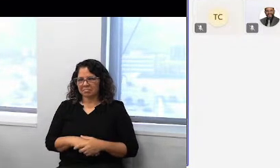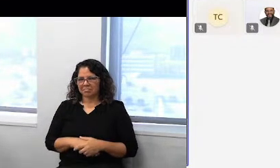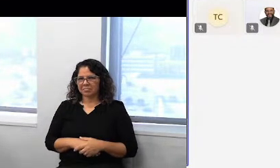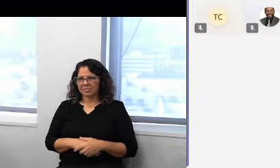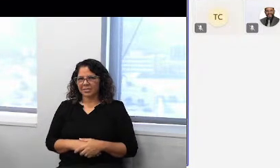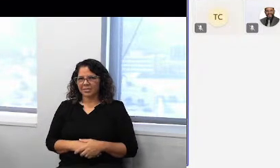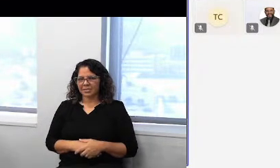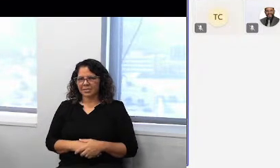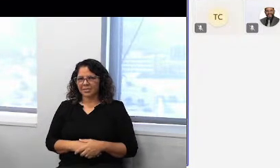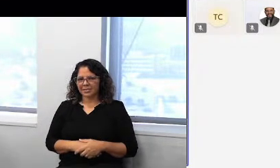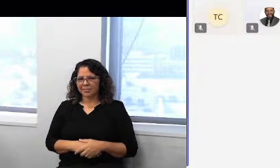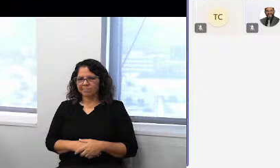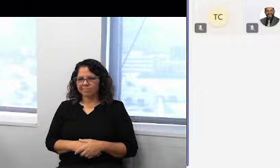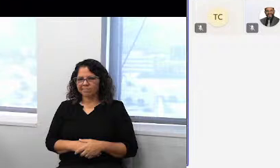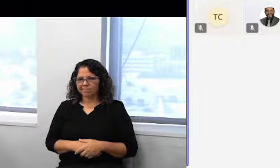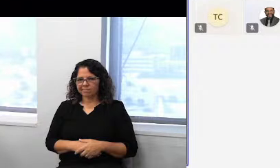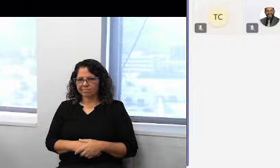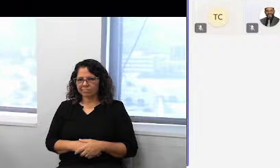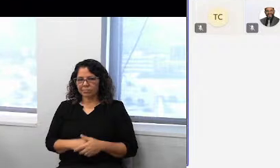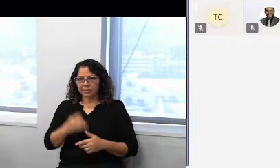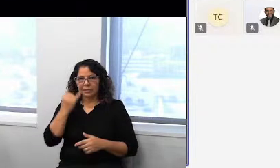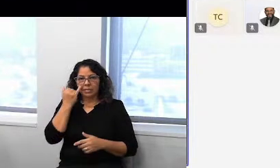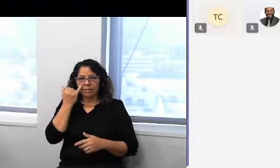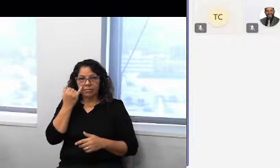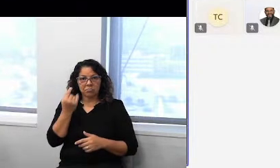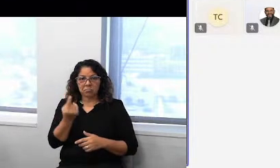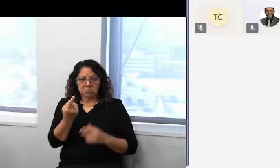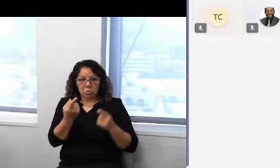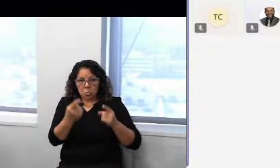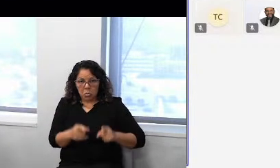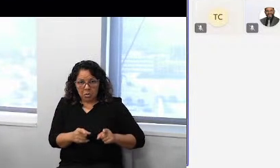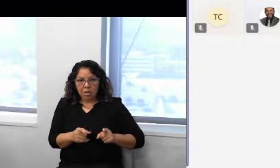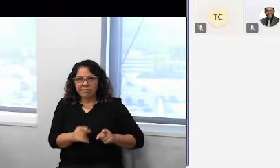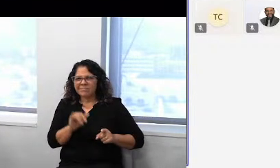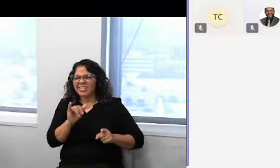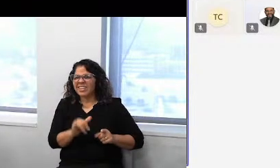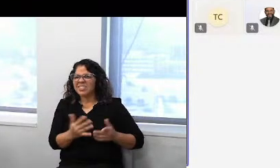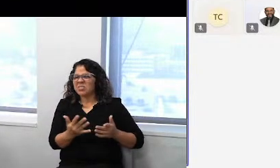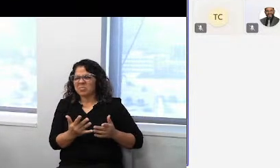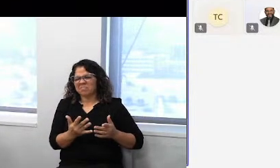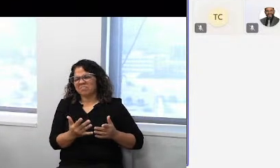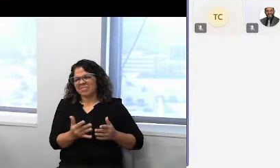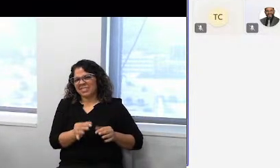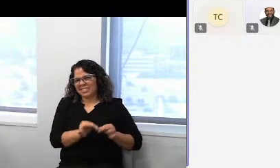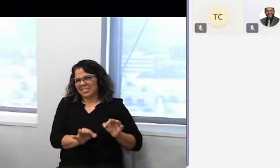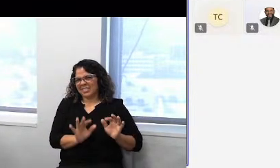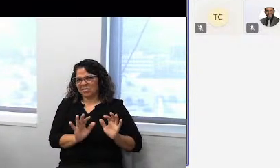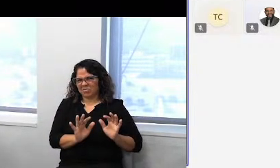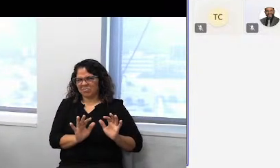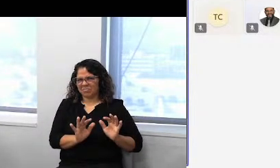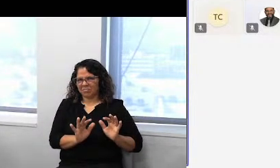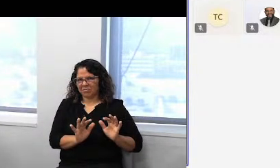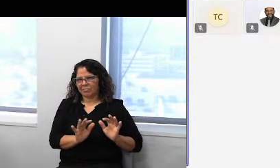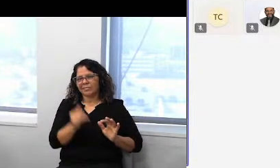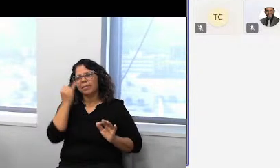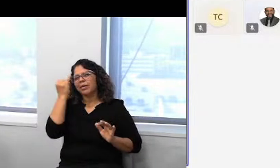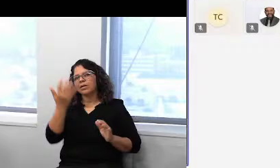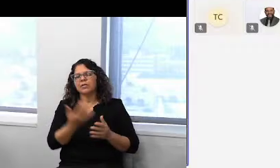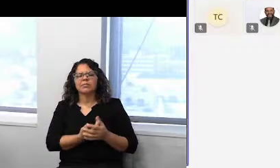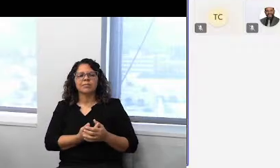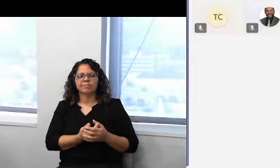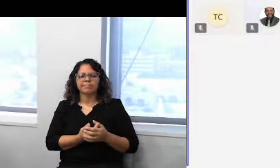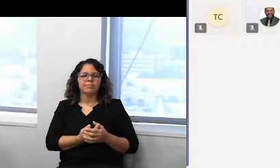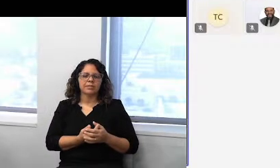something to go through, right? Just to keep it very simple, imagine a water line and you're building a capacity that water can flow through